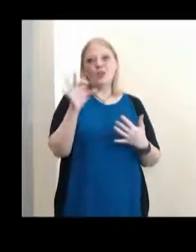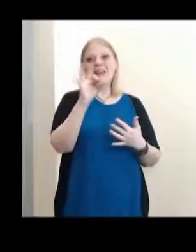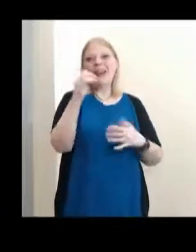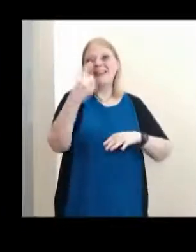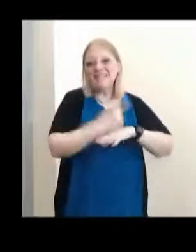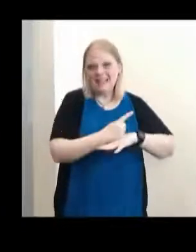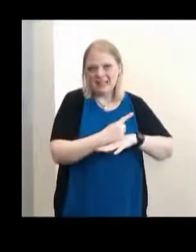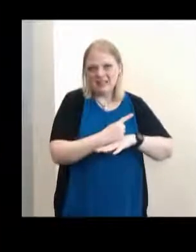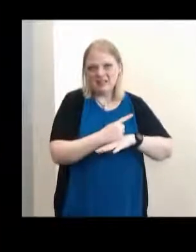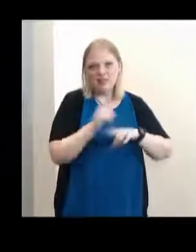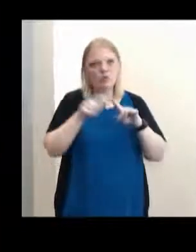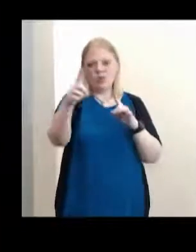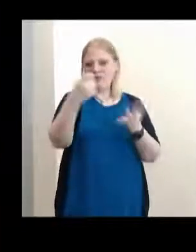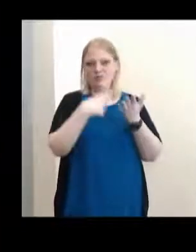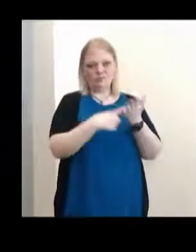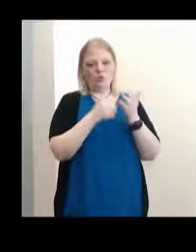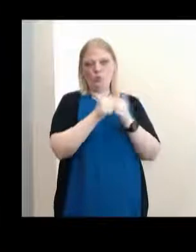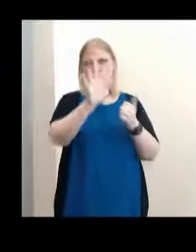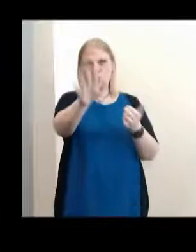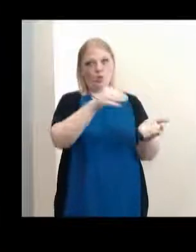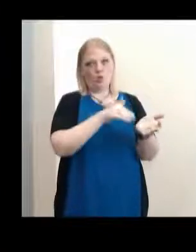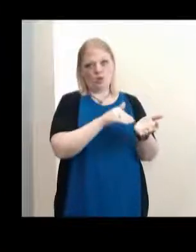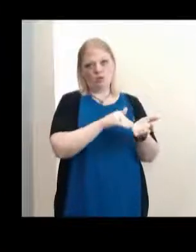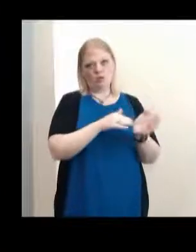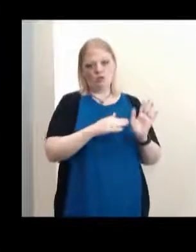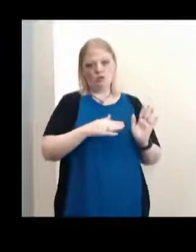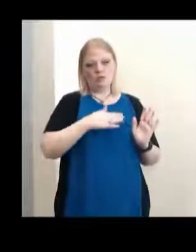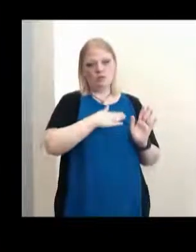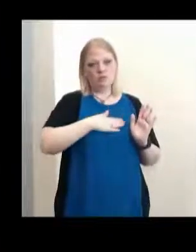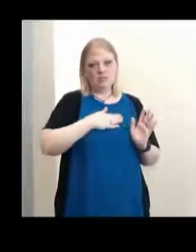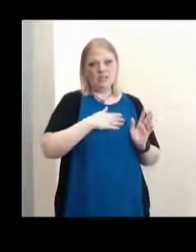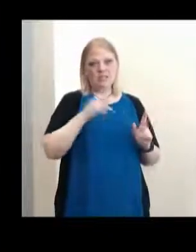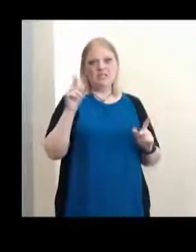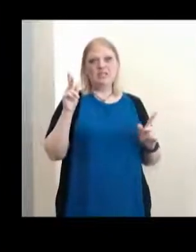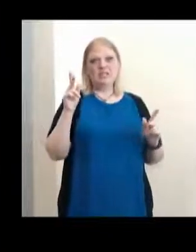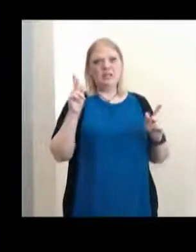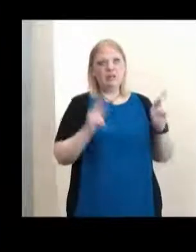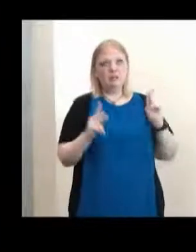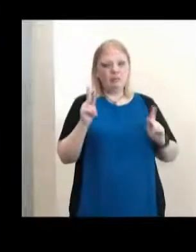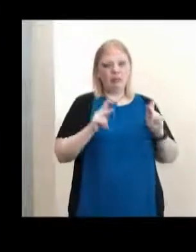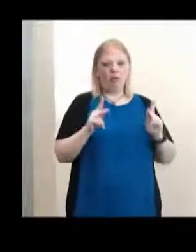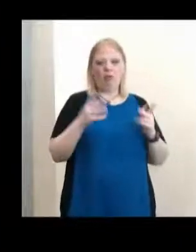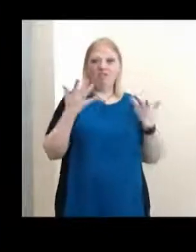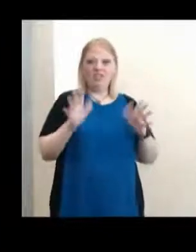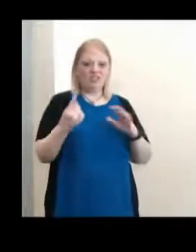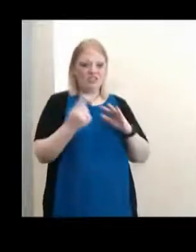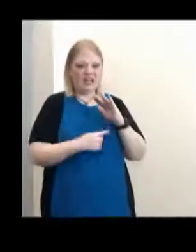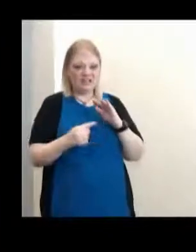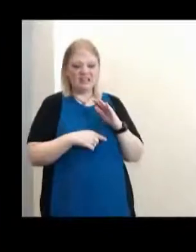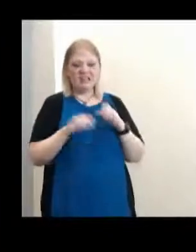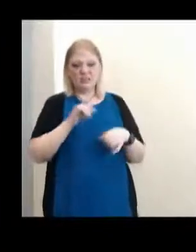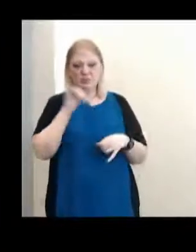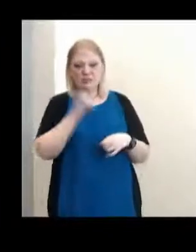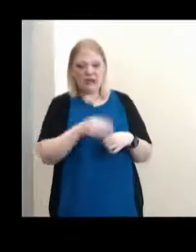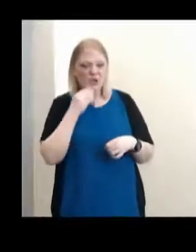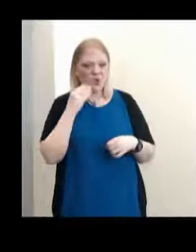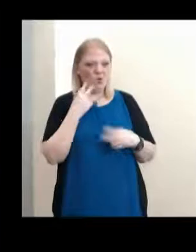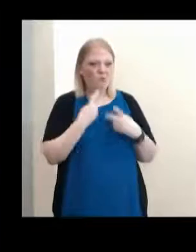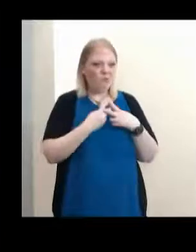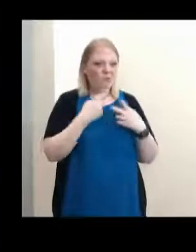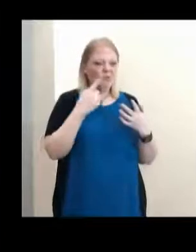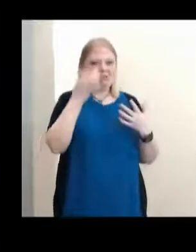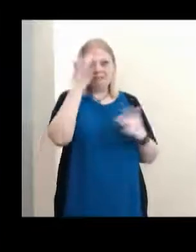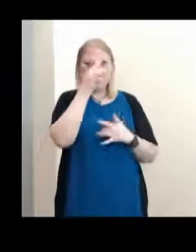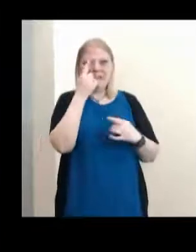But that's something you would discuss with your healthcare provider. But please, people who are in isolation or quarantine or who are sick for any